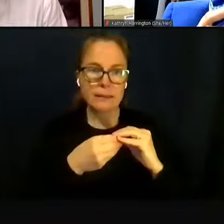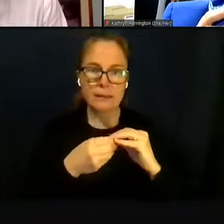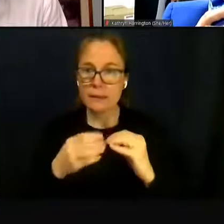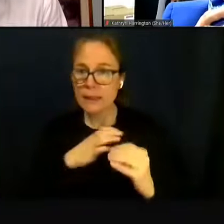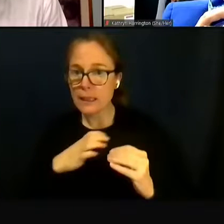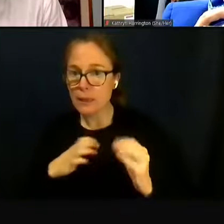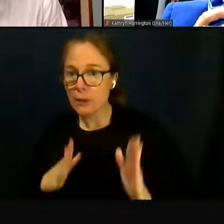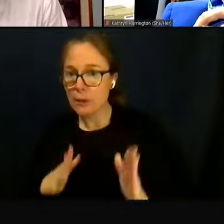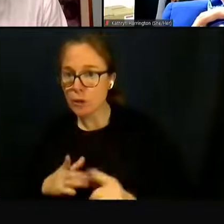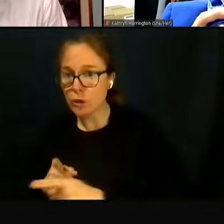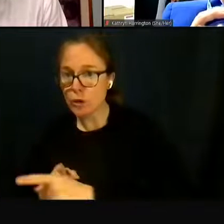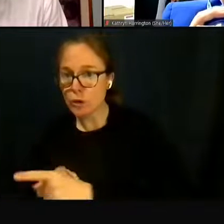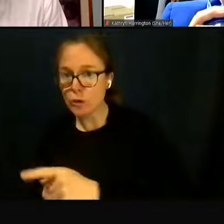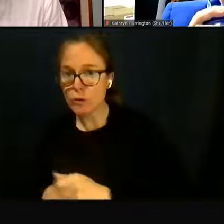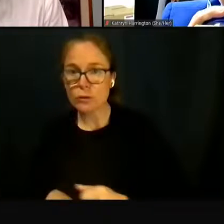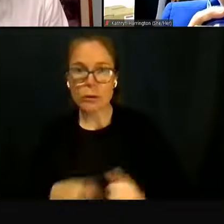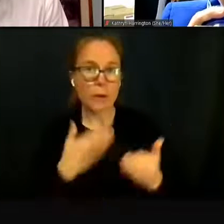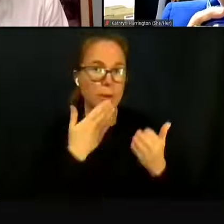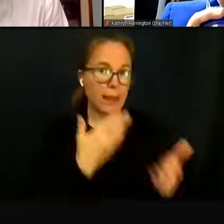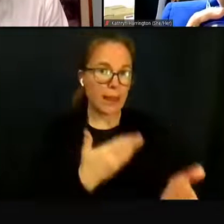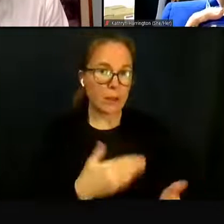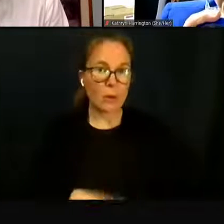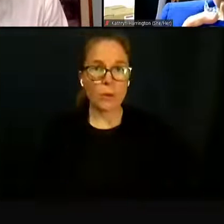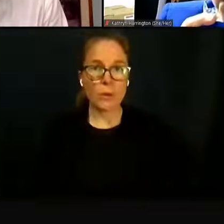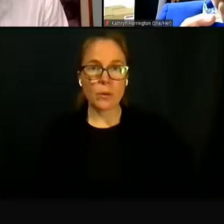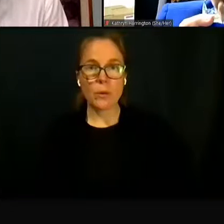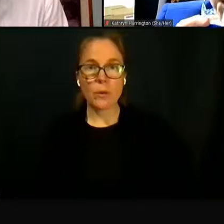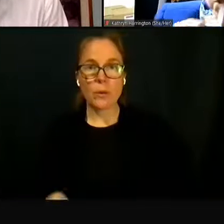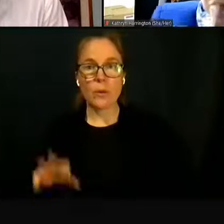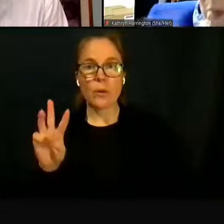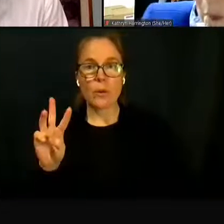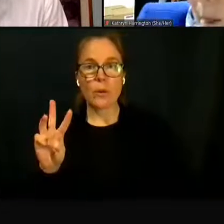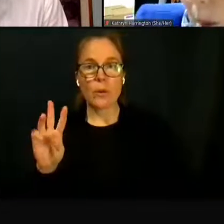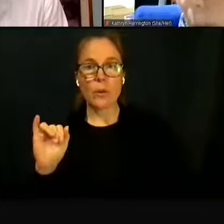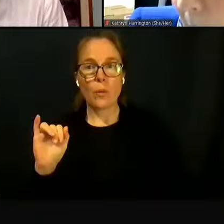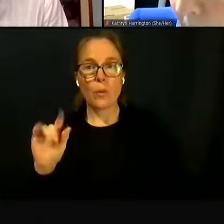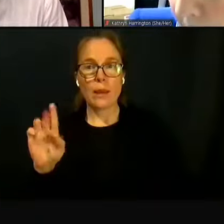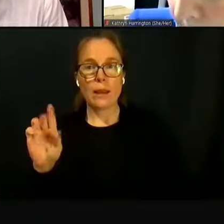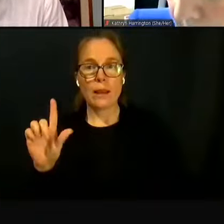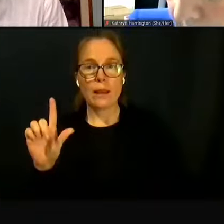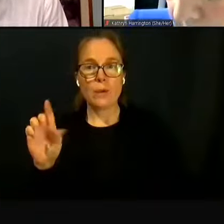right. Thank you. This is Commissioner Willie.